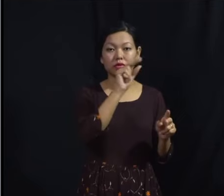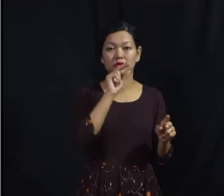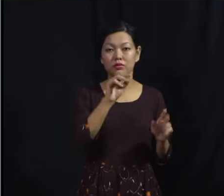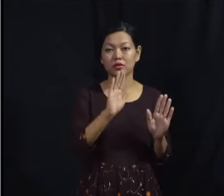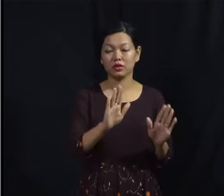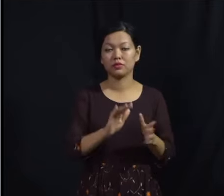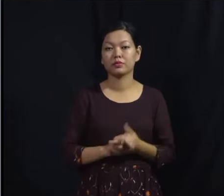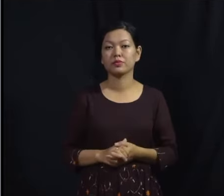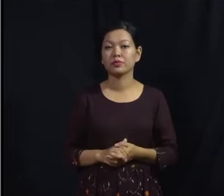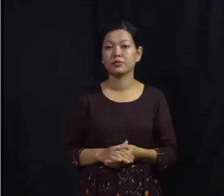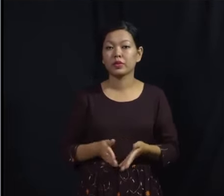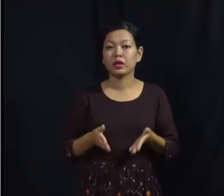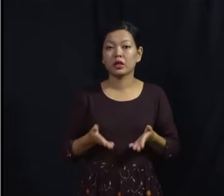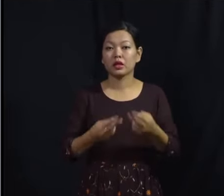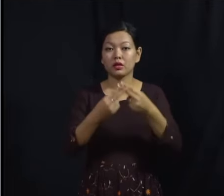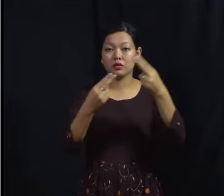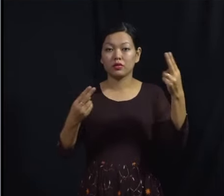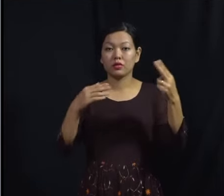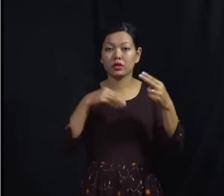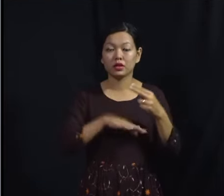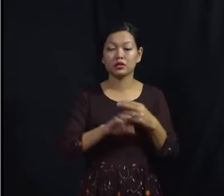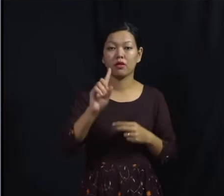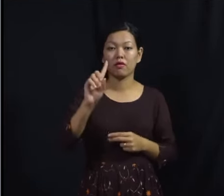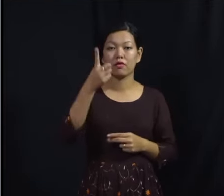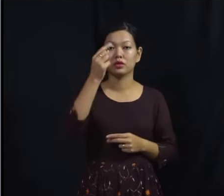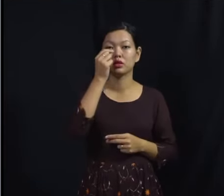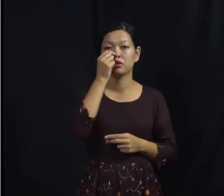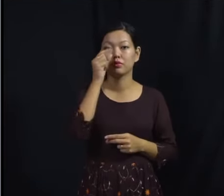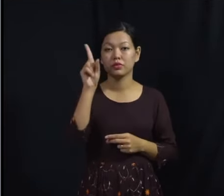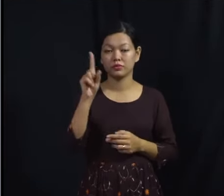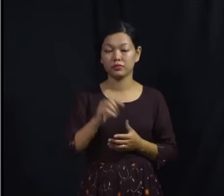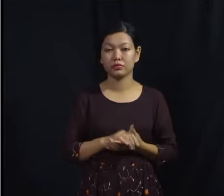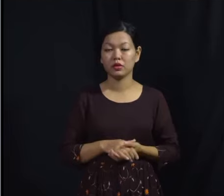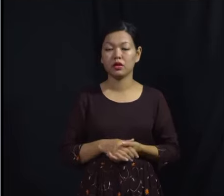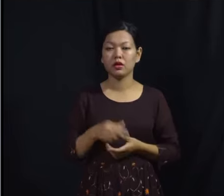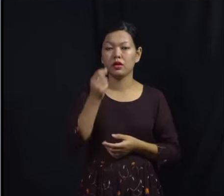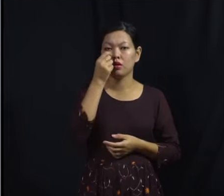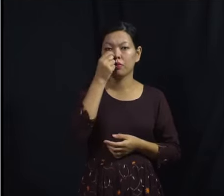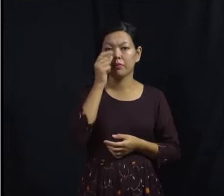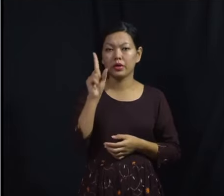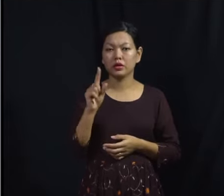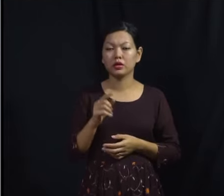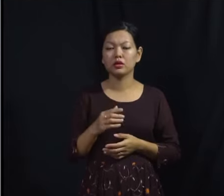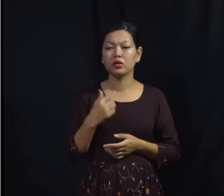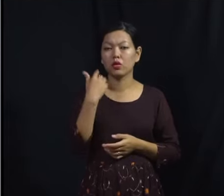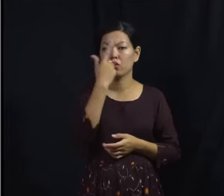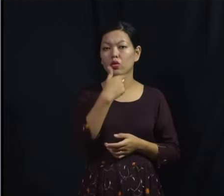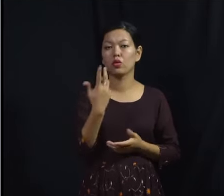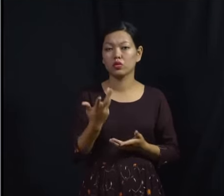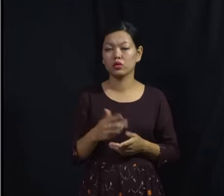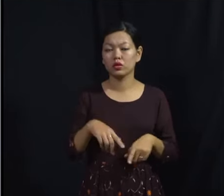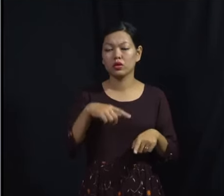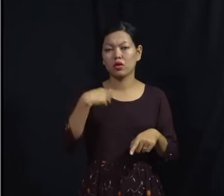the mother. The mother is playing a typical role that is of a mother who is expected to